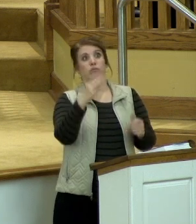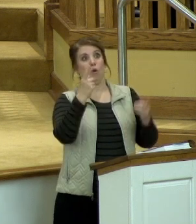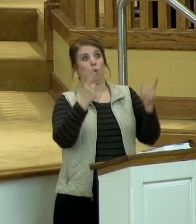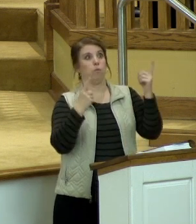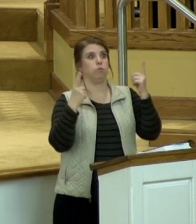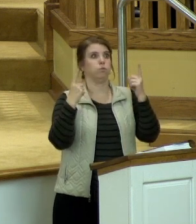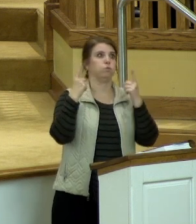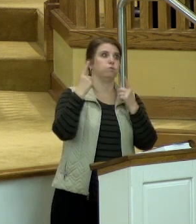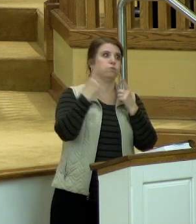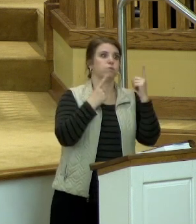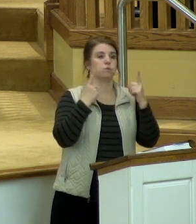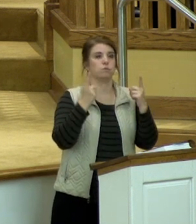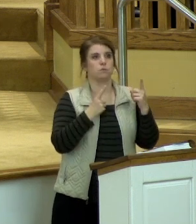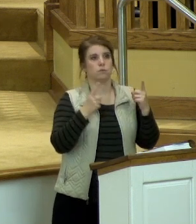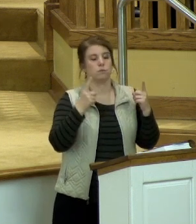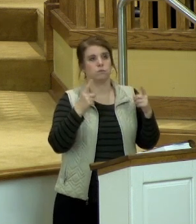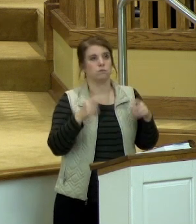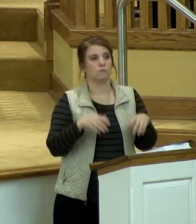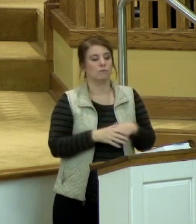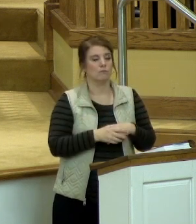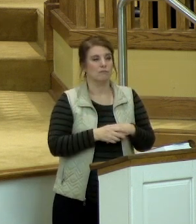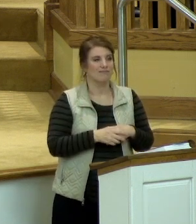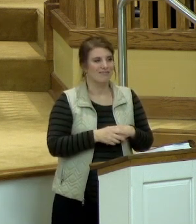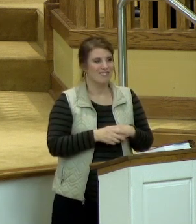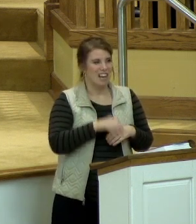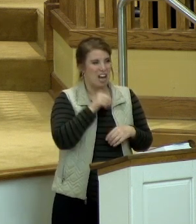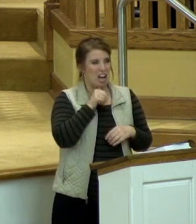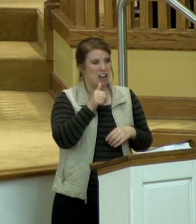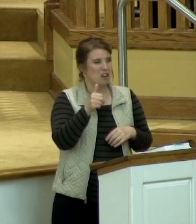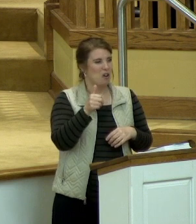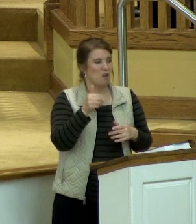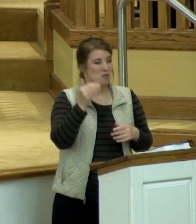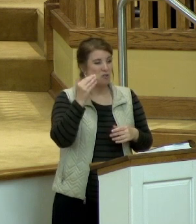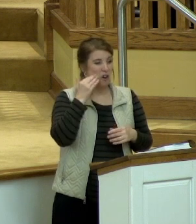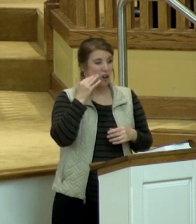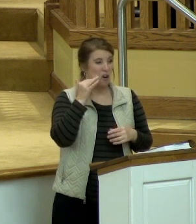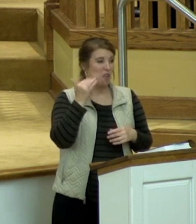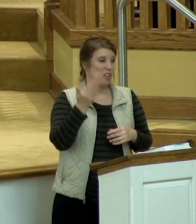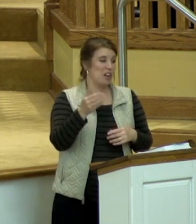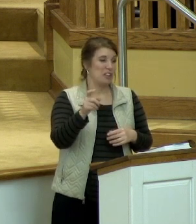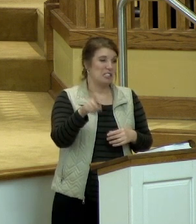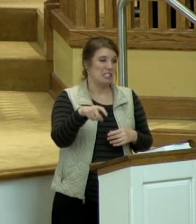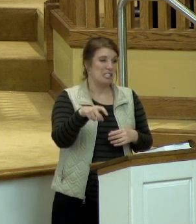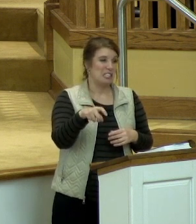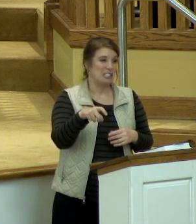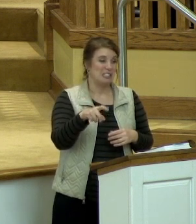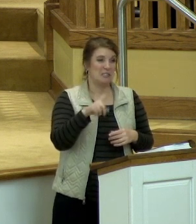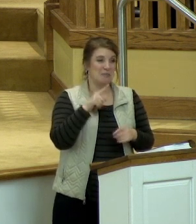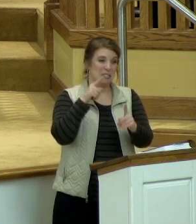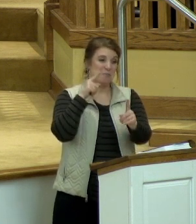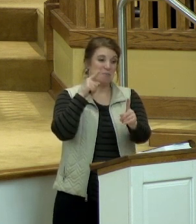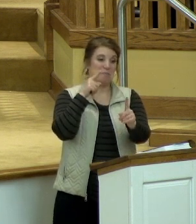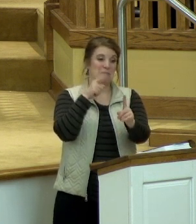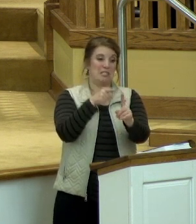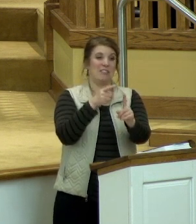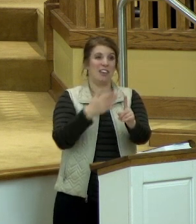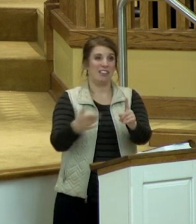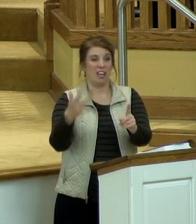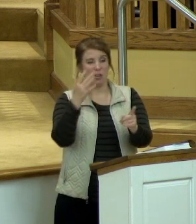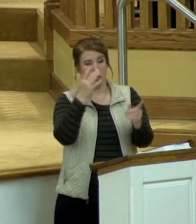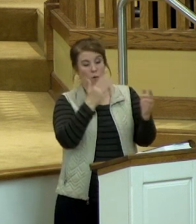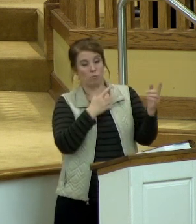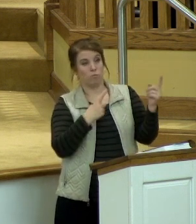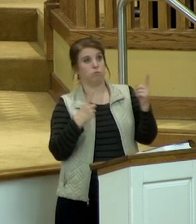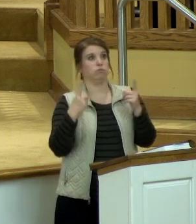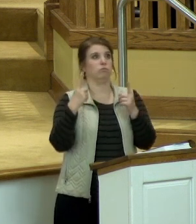wonder at that. And I don't know that there needs to be a specific thing you're wondering, but